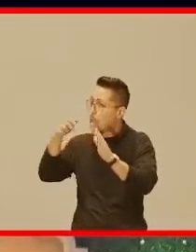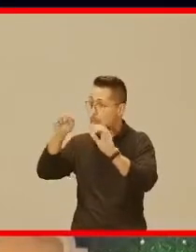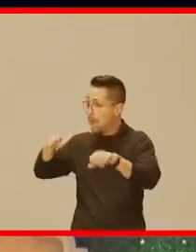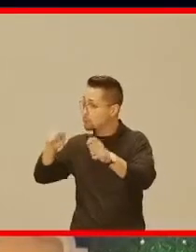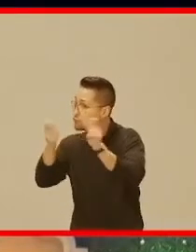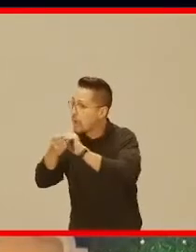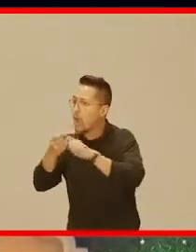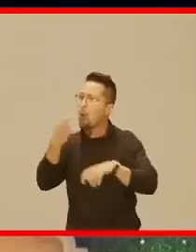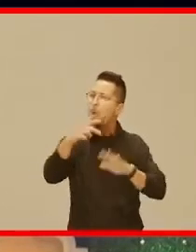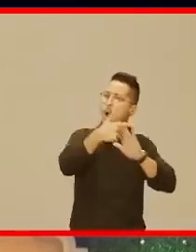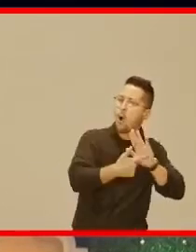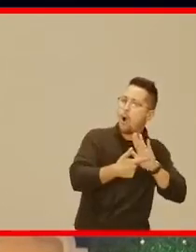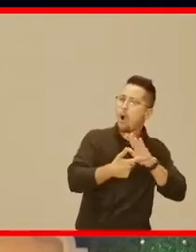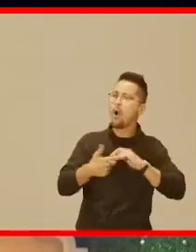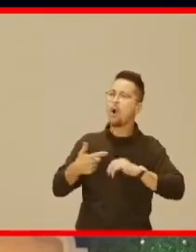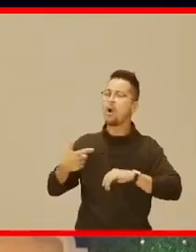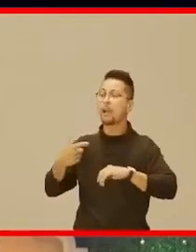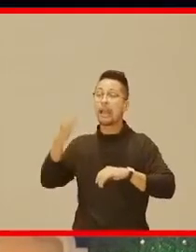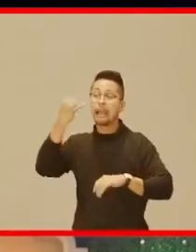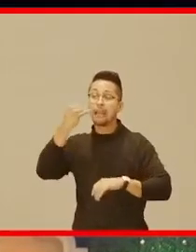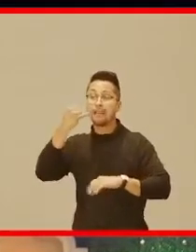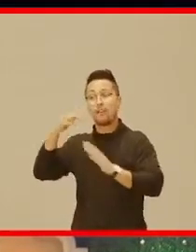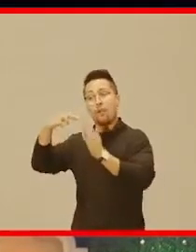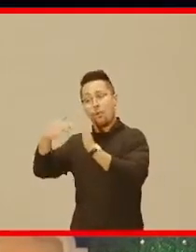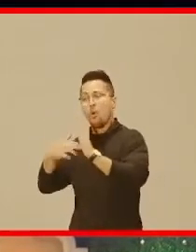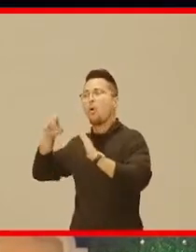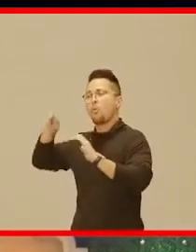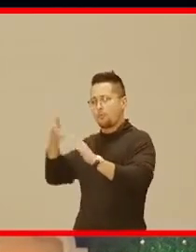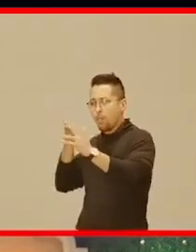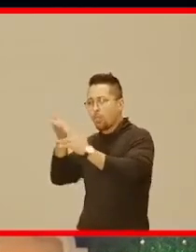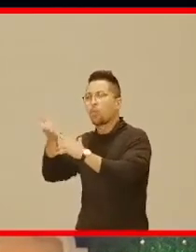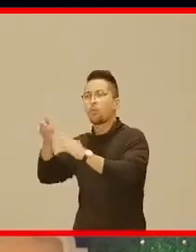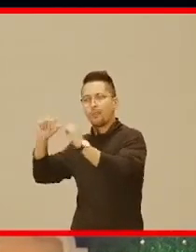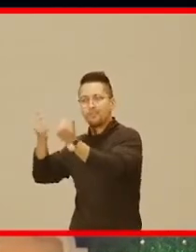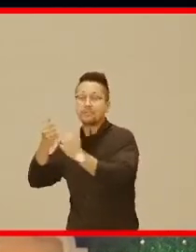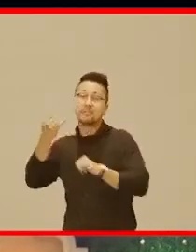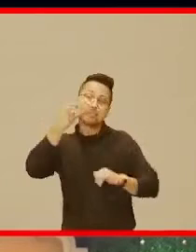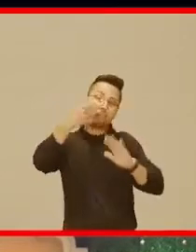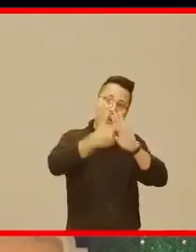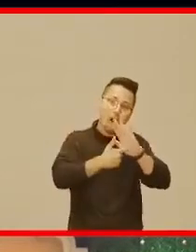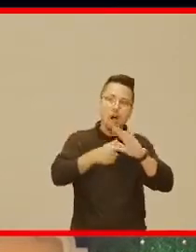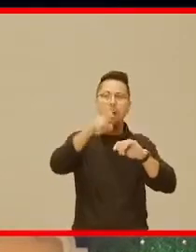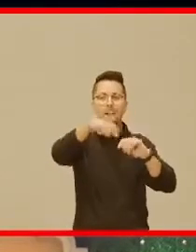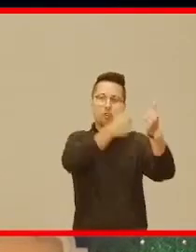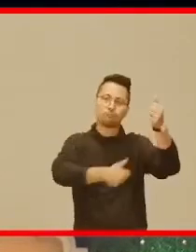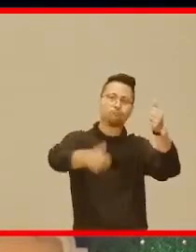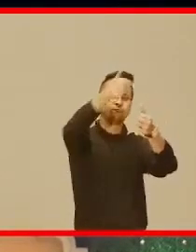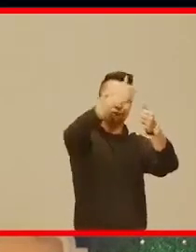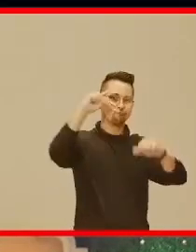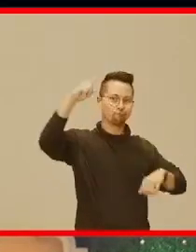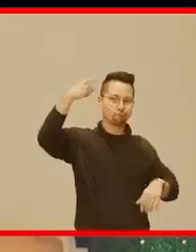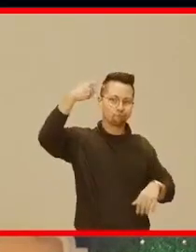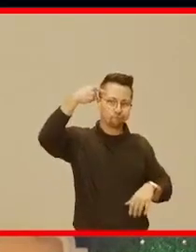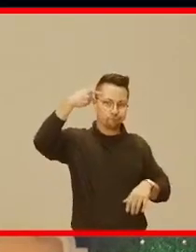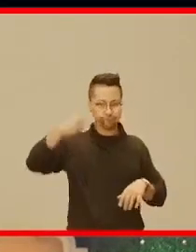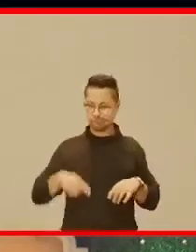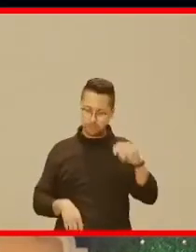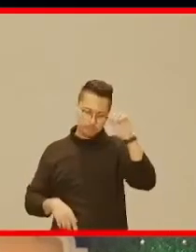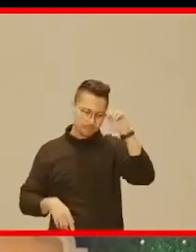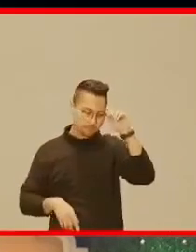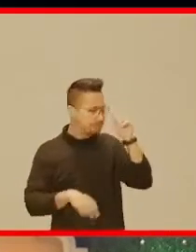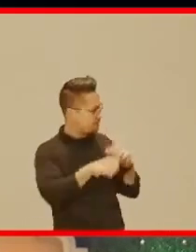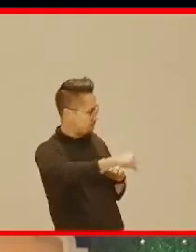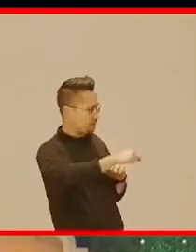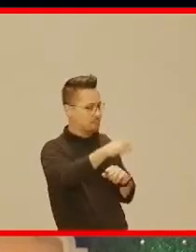if it's a rule change, that would have to go through the agency. If it's a statute change, we have to go through how a bill becomes a law. Like, you have to go through the whole legislative session. And that's kind of, in